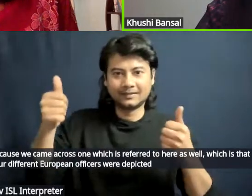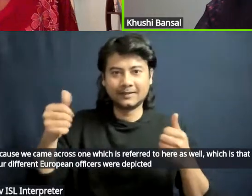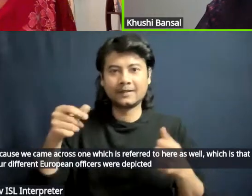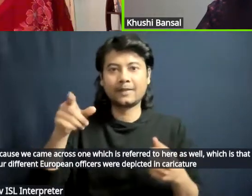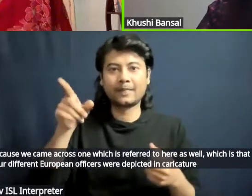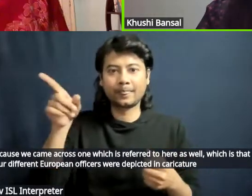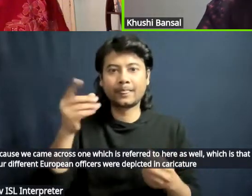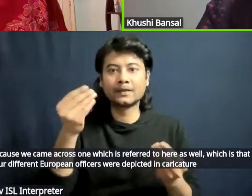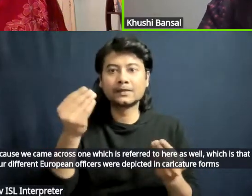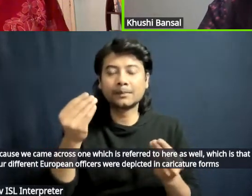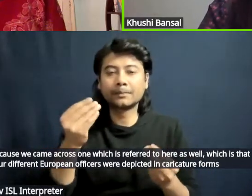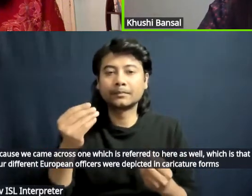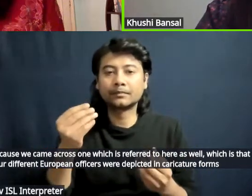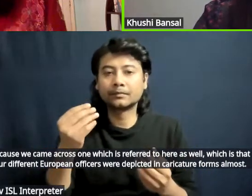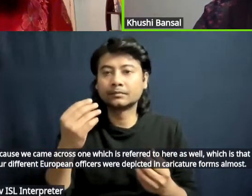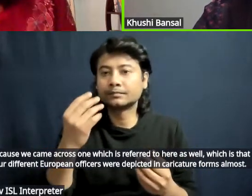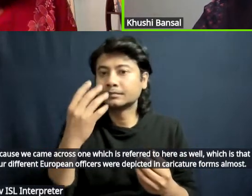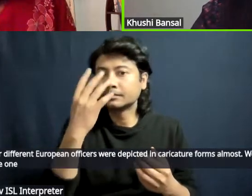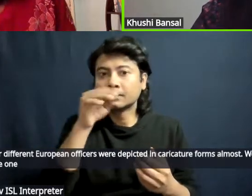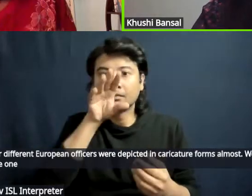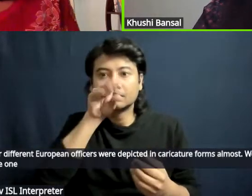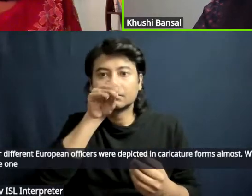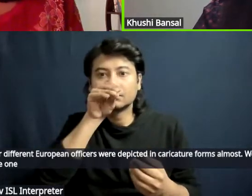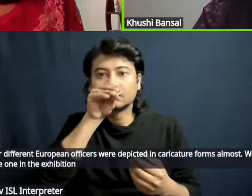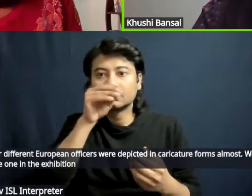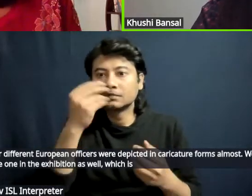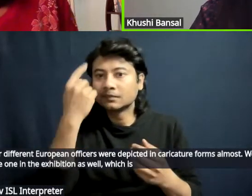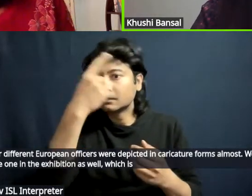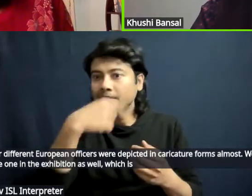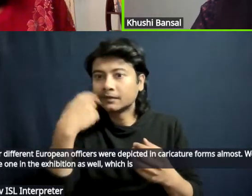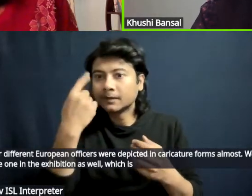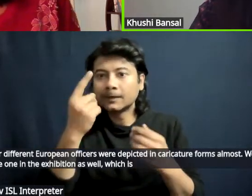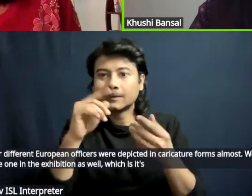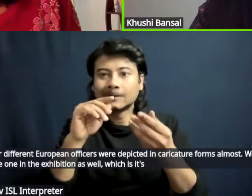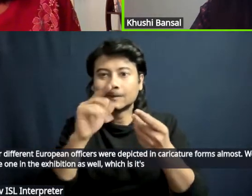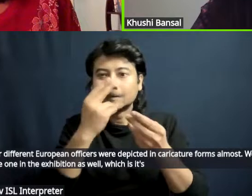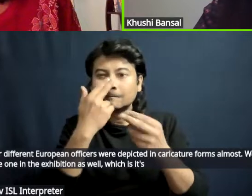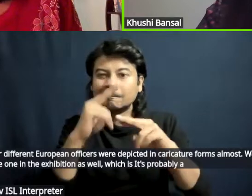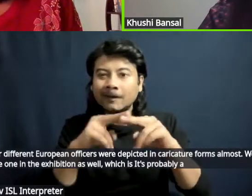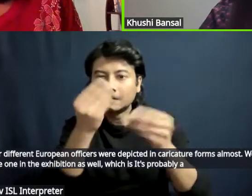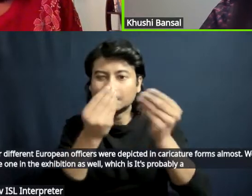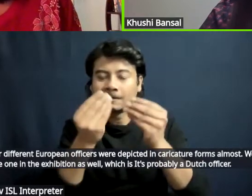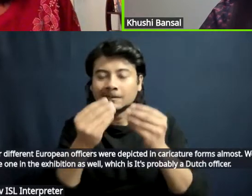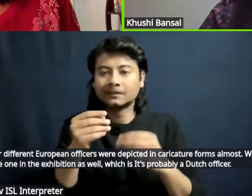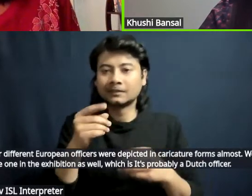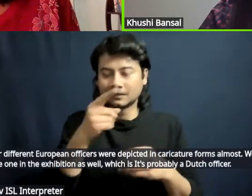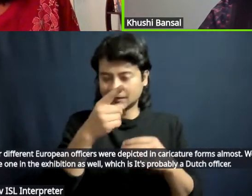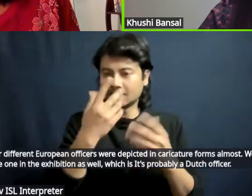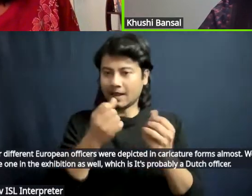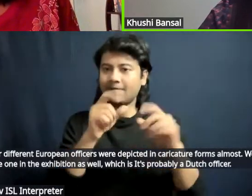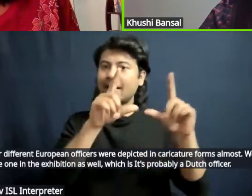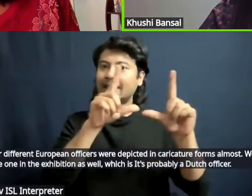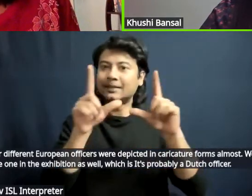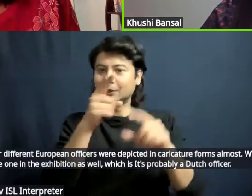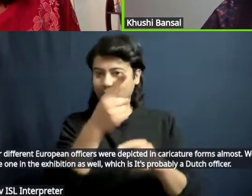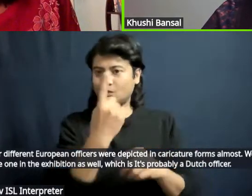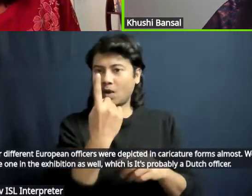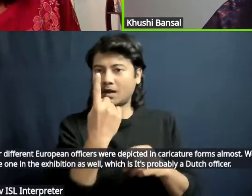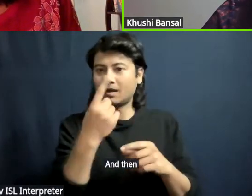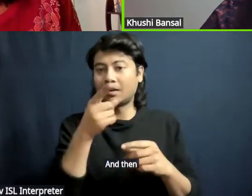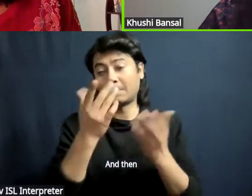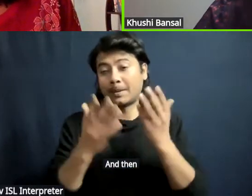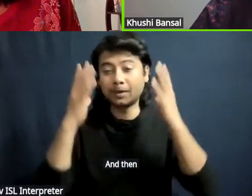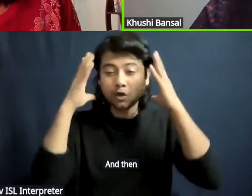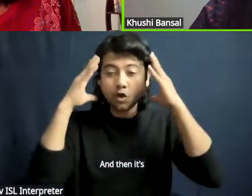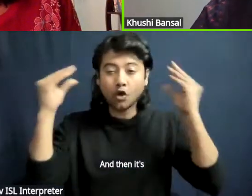forms almost. We have one in the exhibition as well, which is it's probably a Dutch officer. And then it's followed